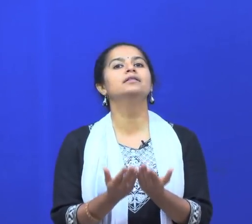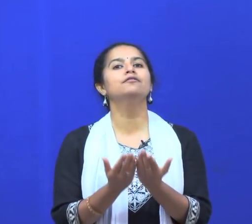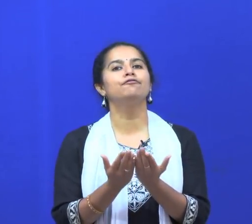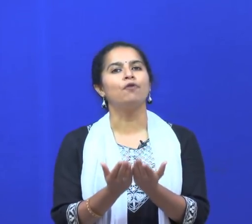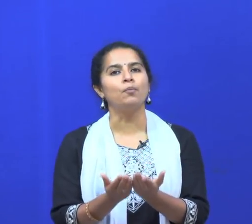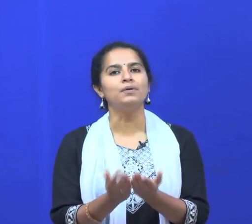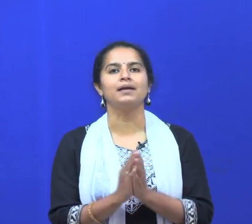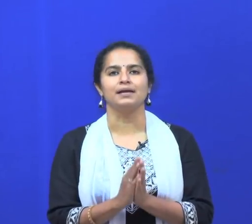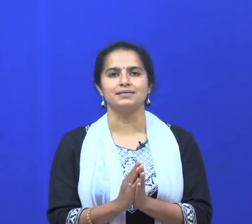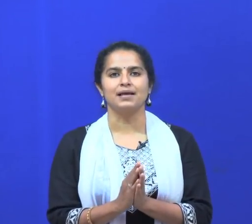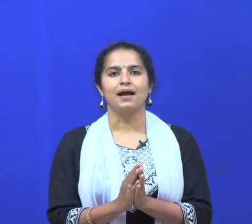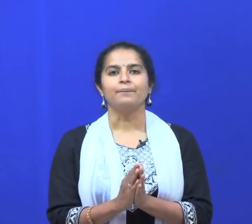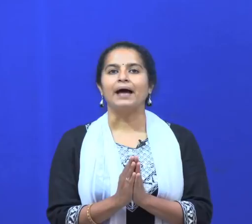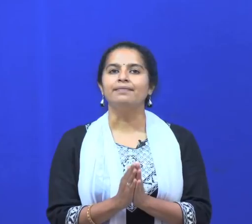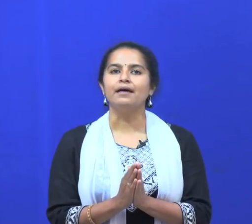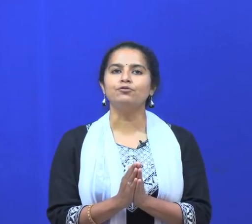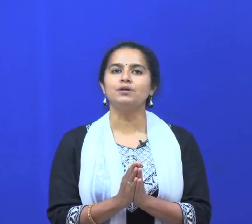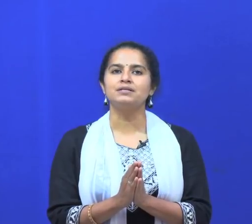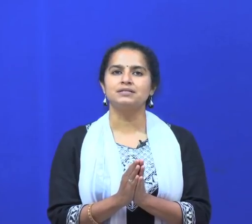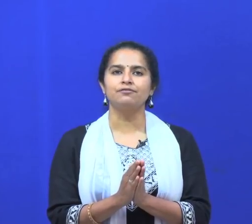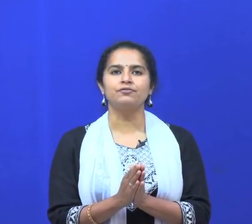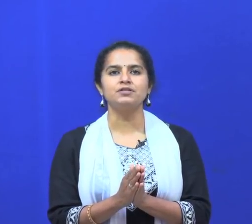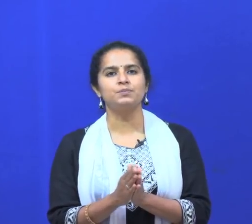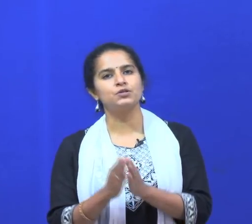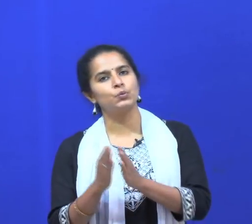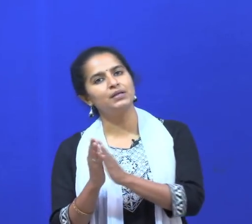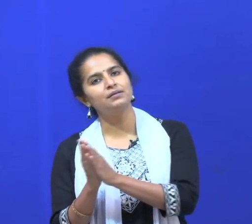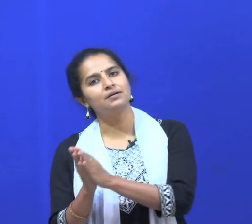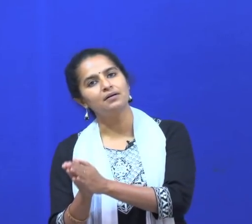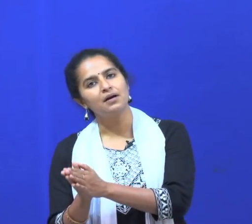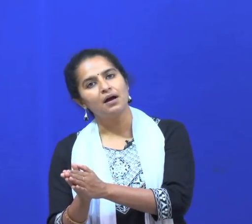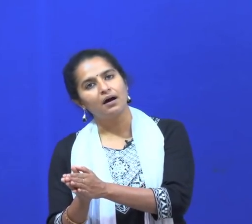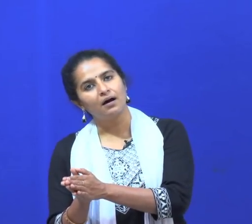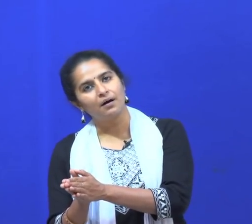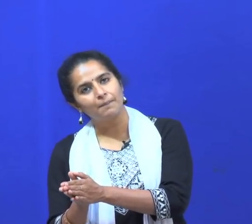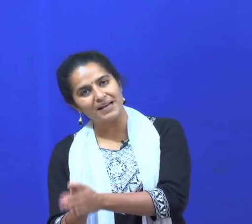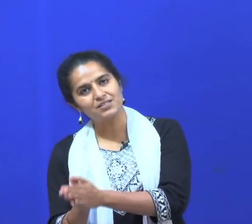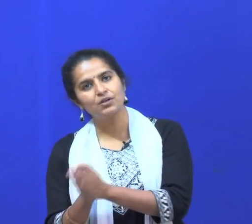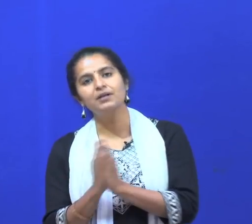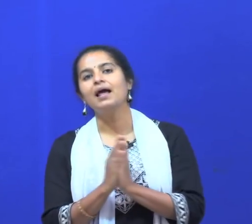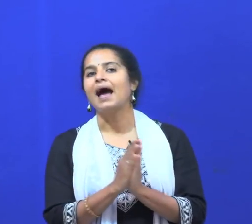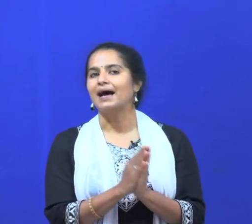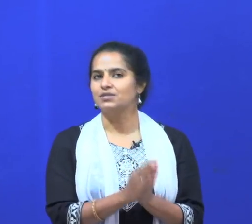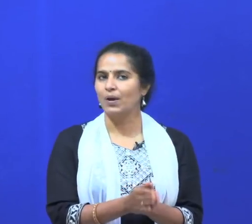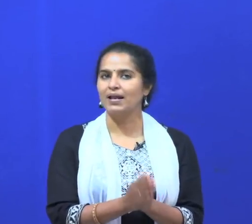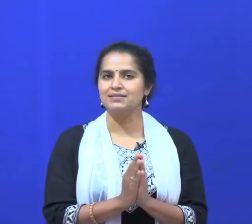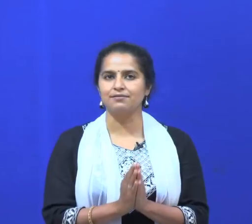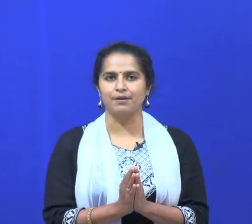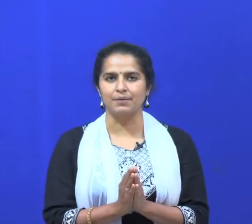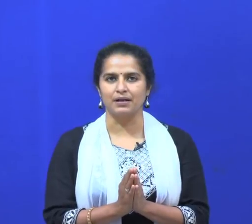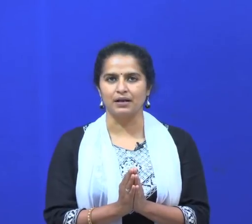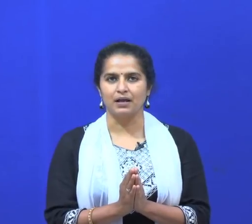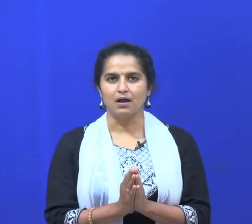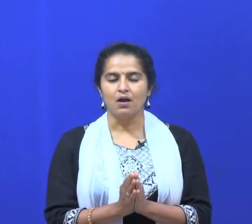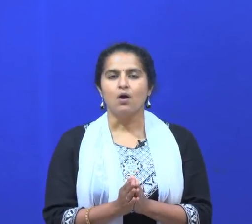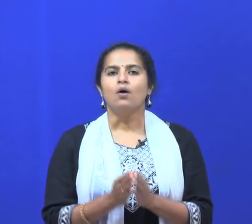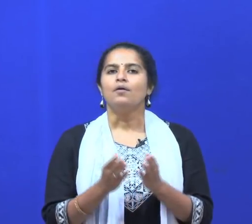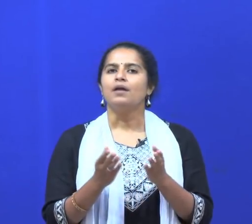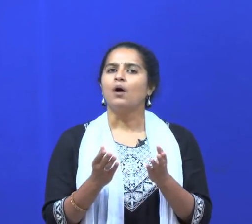you in the formal case, and therefore there is a difference between the masculine as well as the